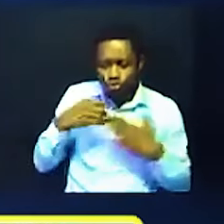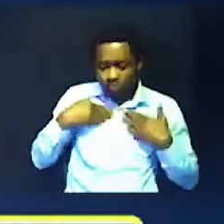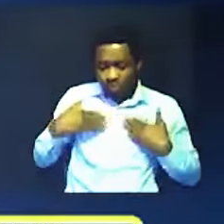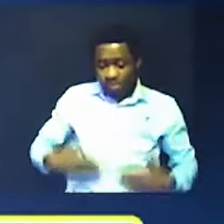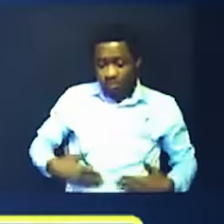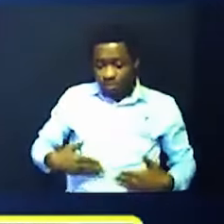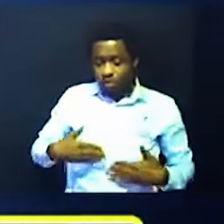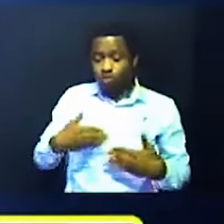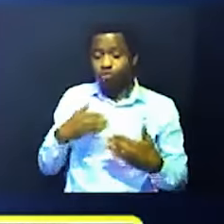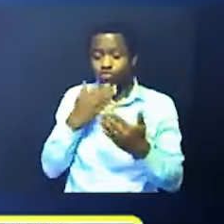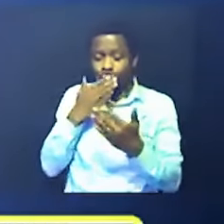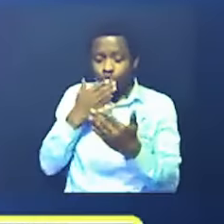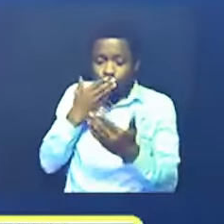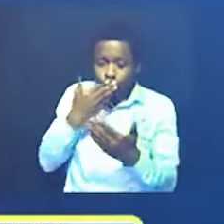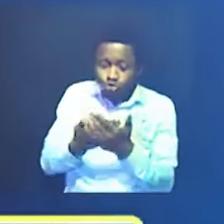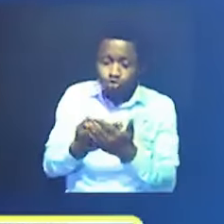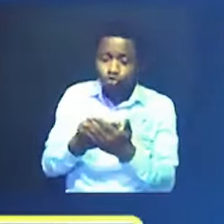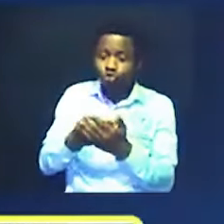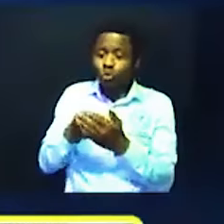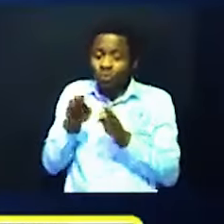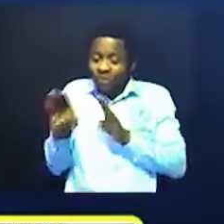for the sake of